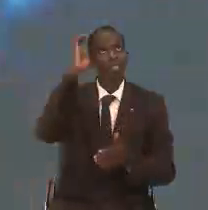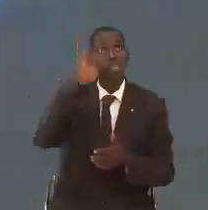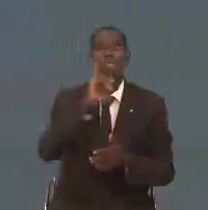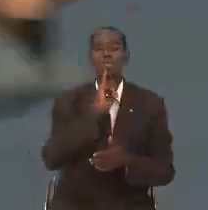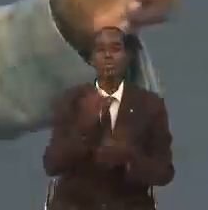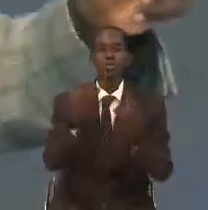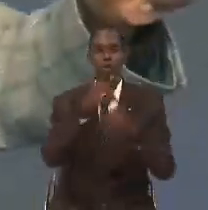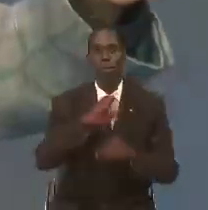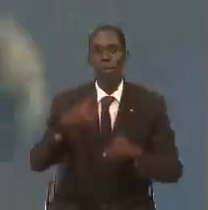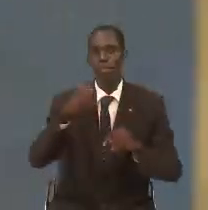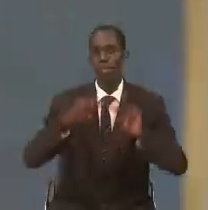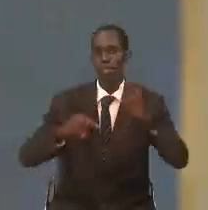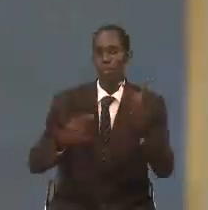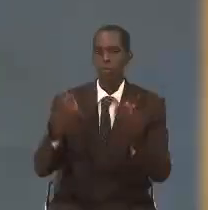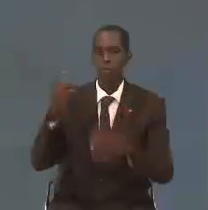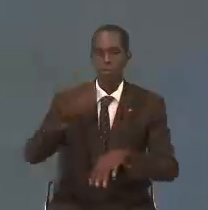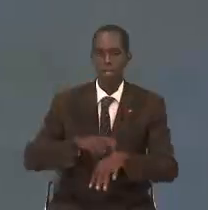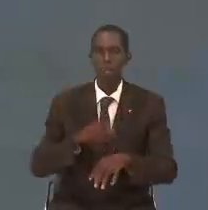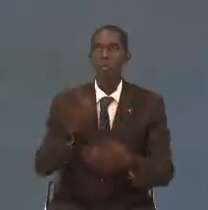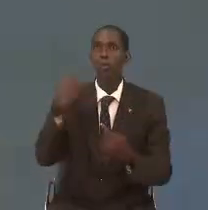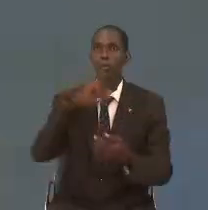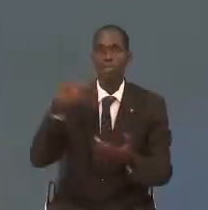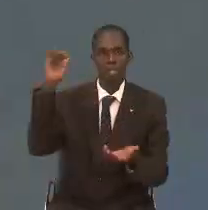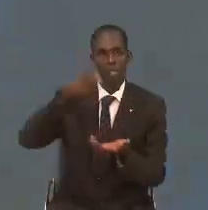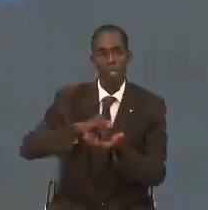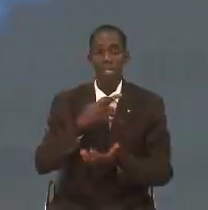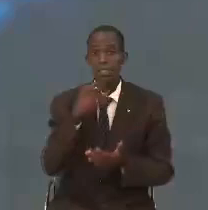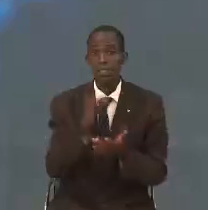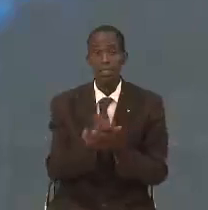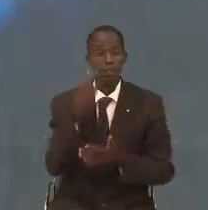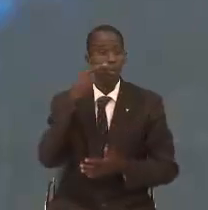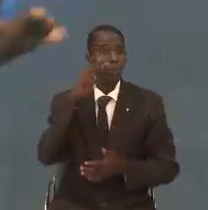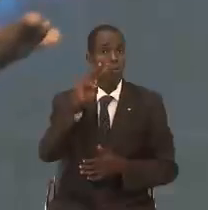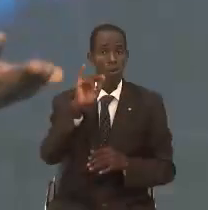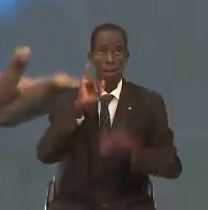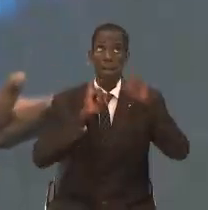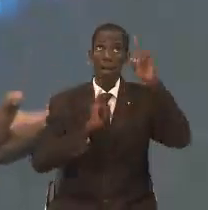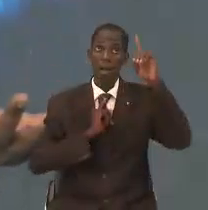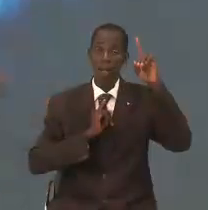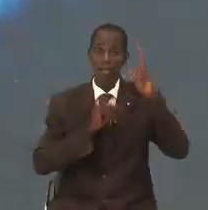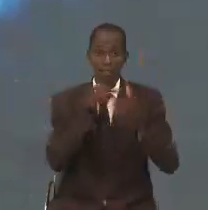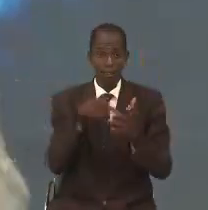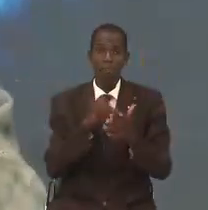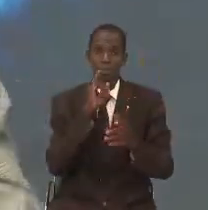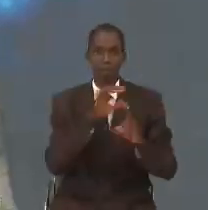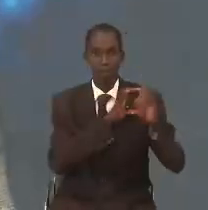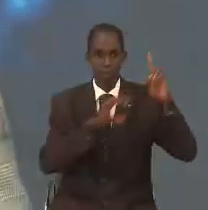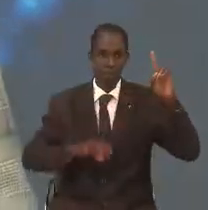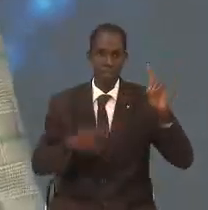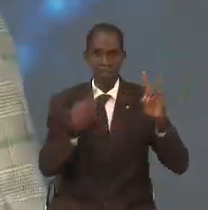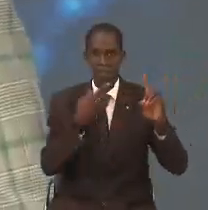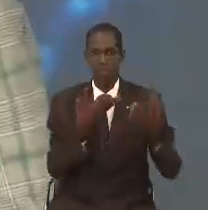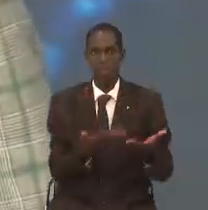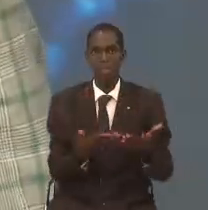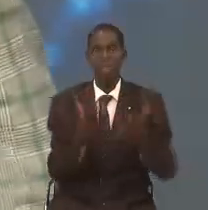time. He is coming again. And he says, behold, I, this Christ himself talking, and he says, heaven and